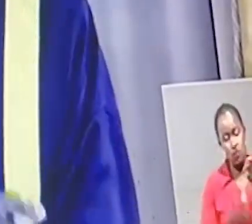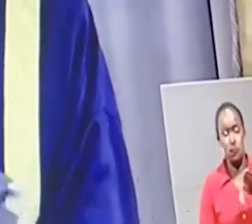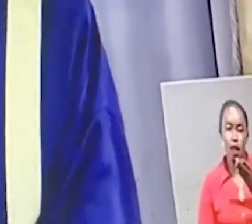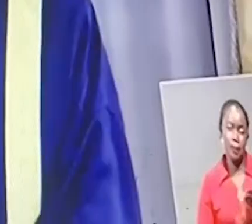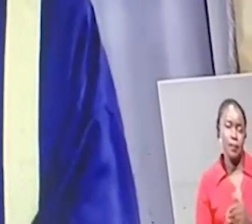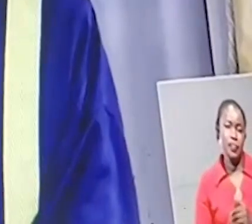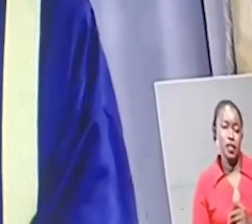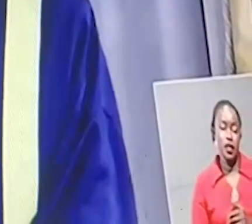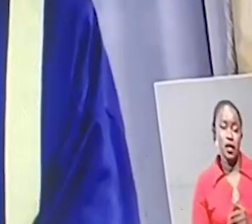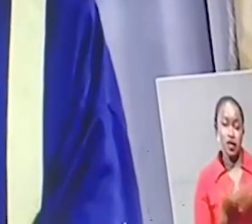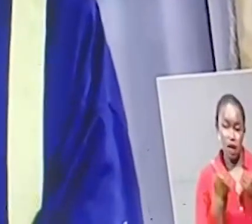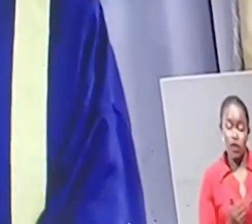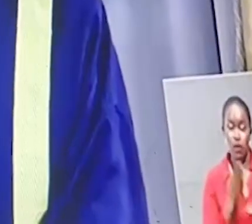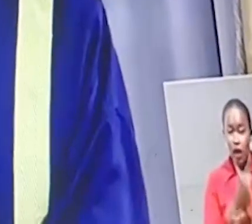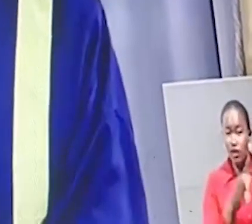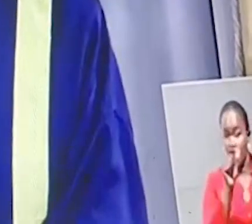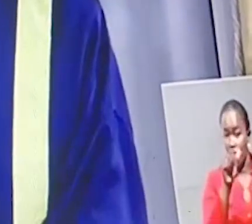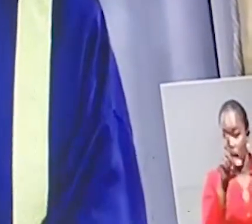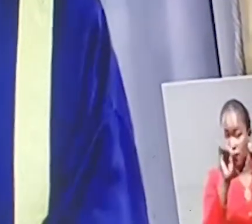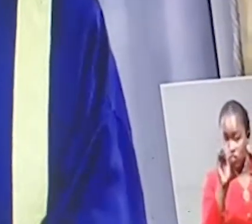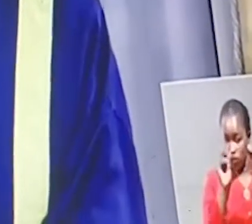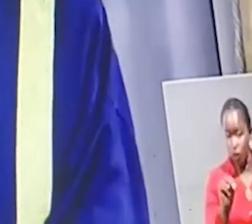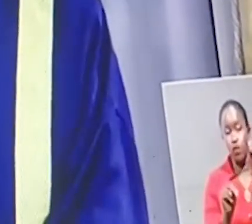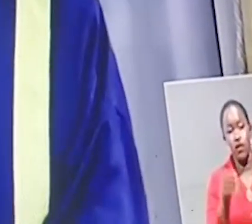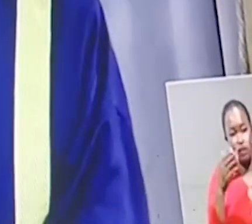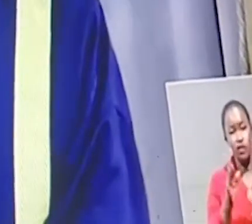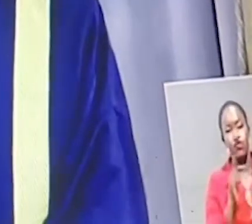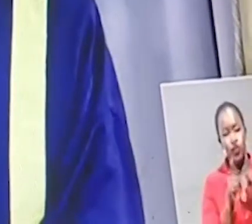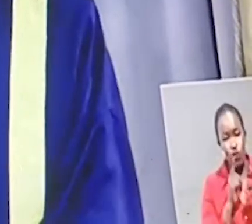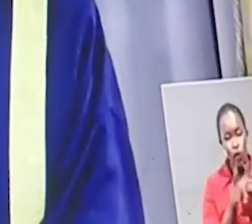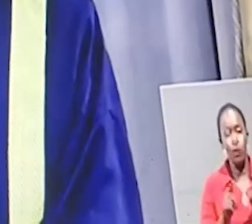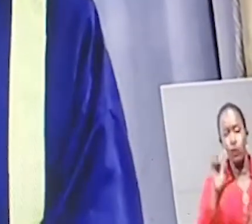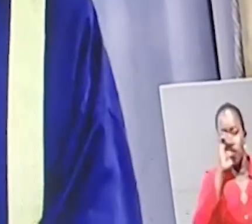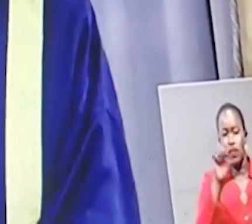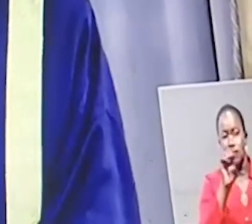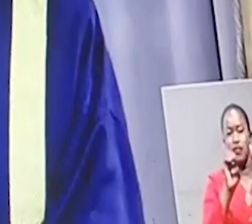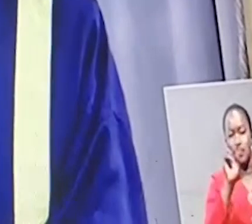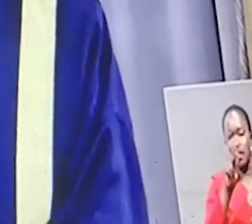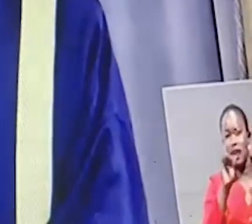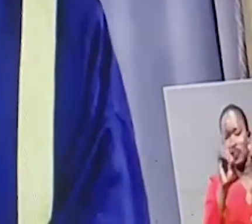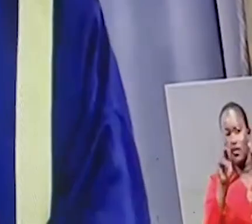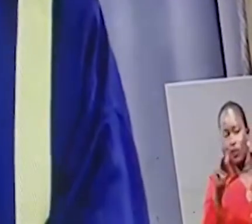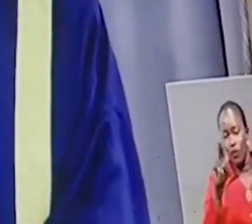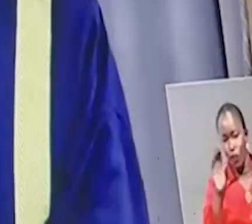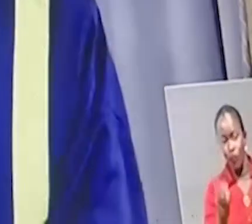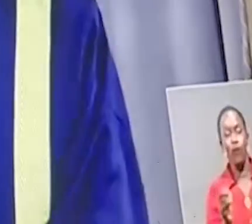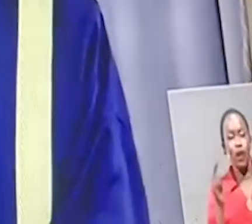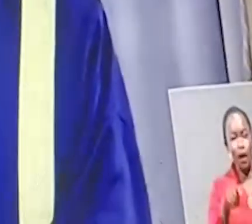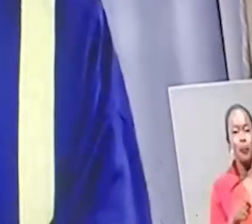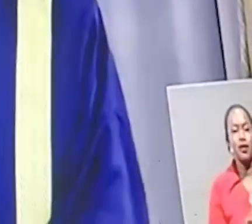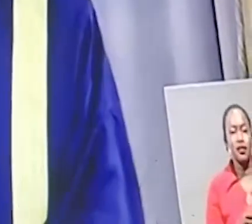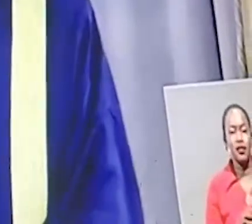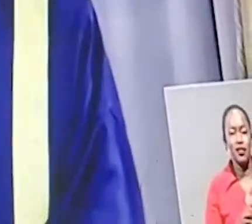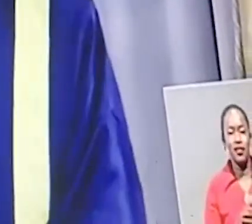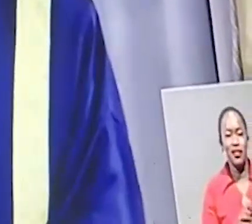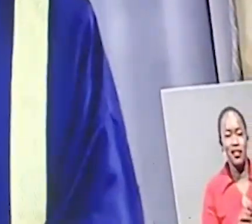These days after Ariane has submitted, then it is such cool. They are so close they can even show a white